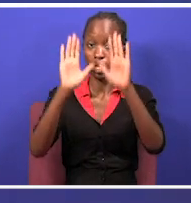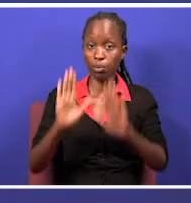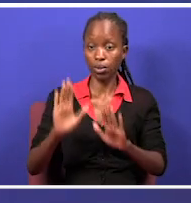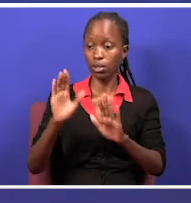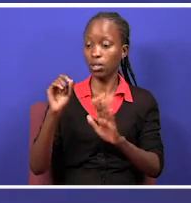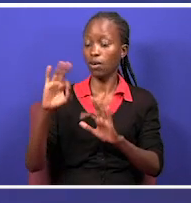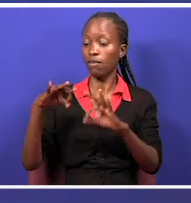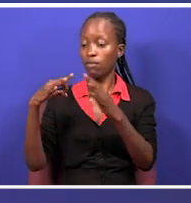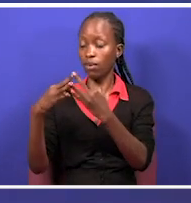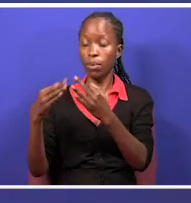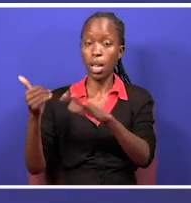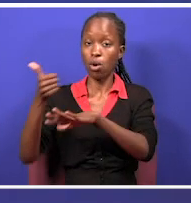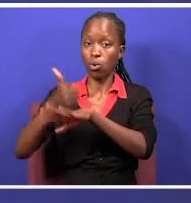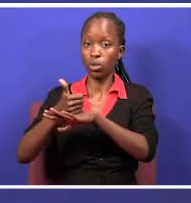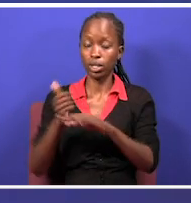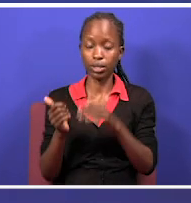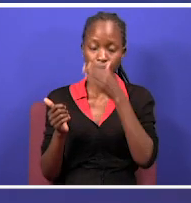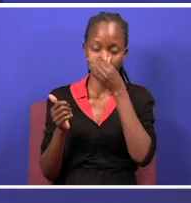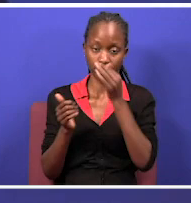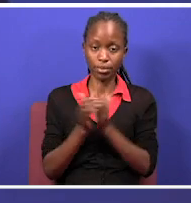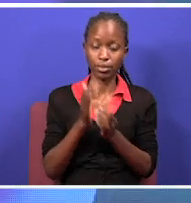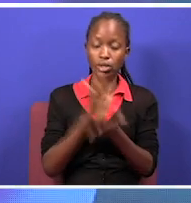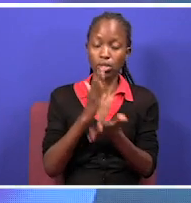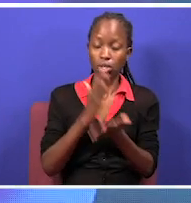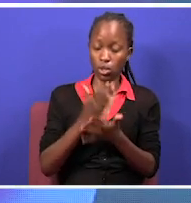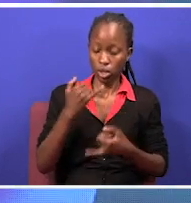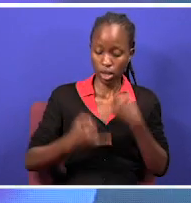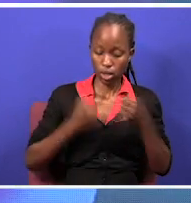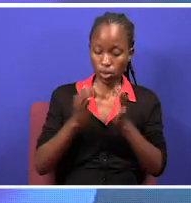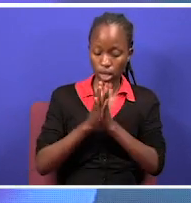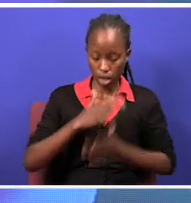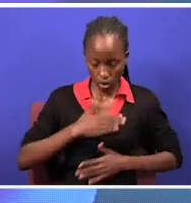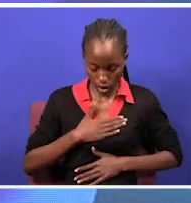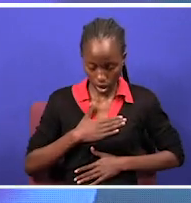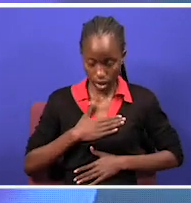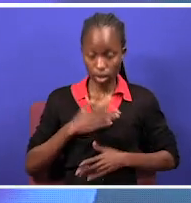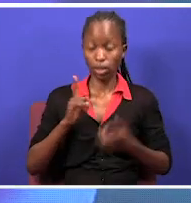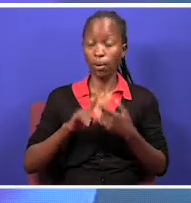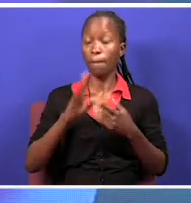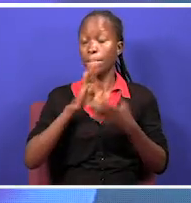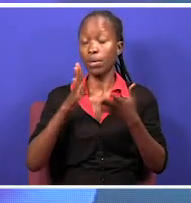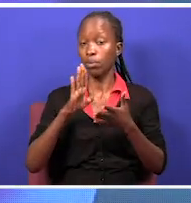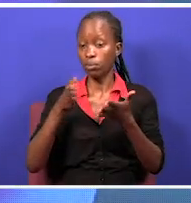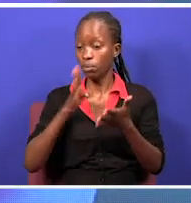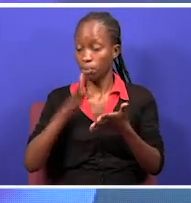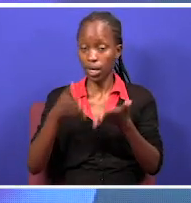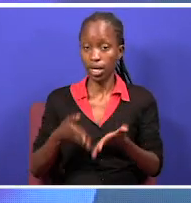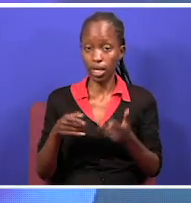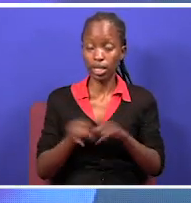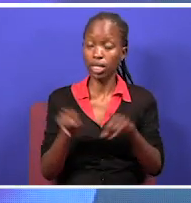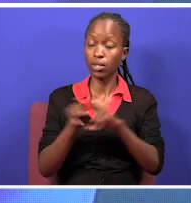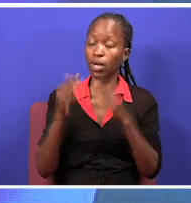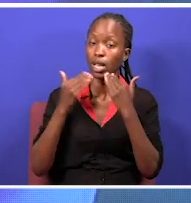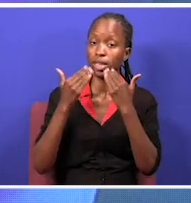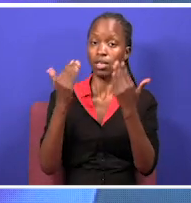family altar. And indeed, it's a joy and a privilege to be able to be here. And thank you